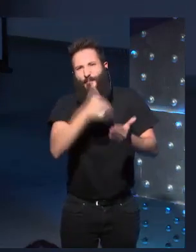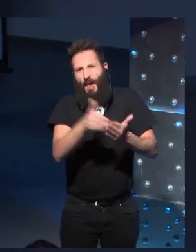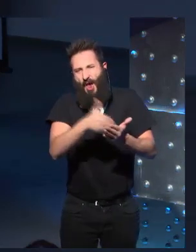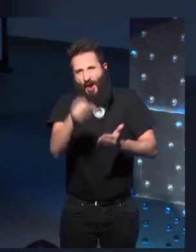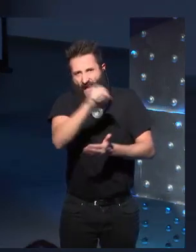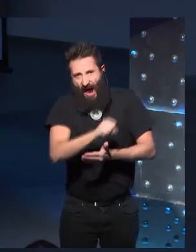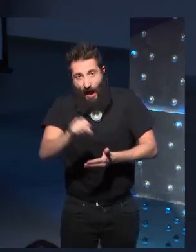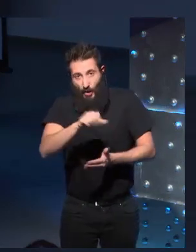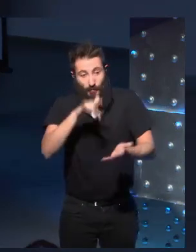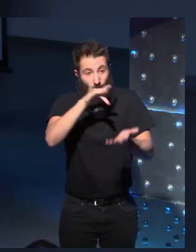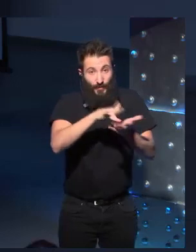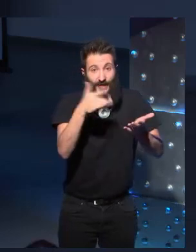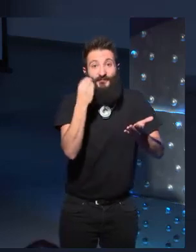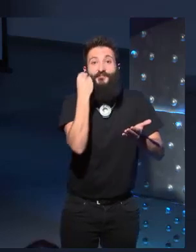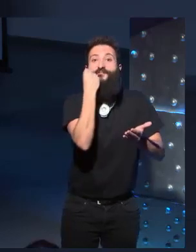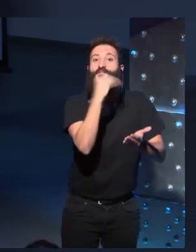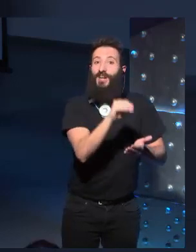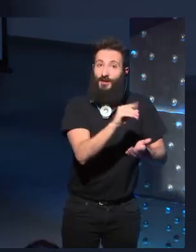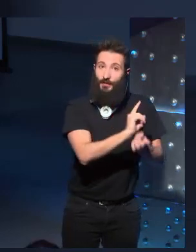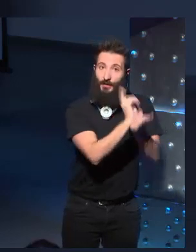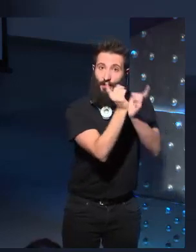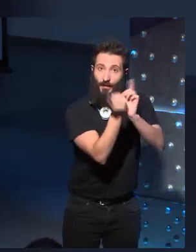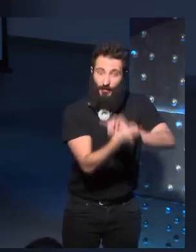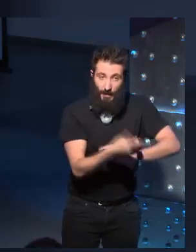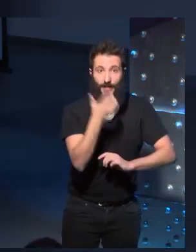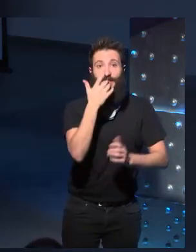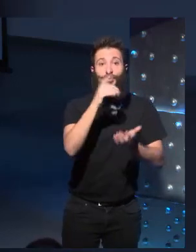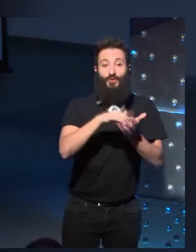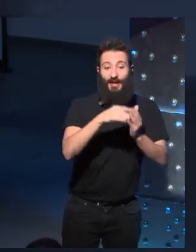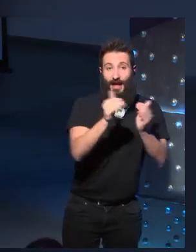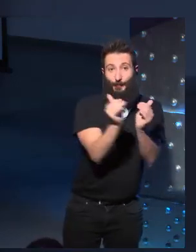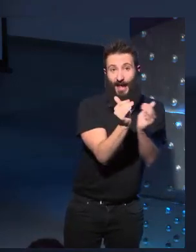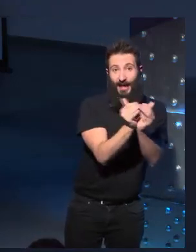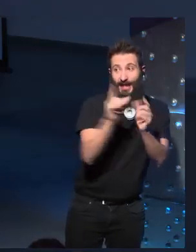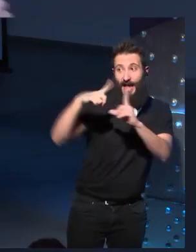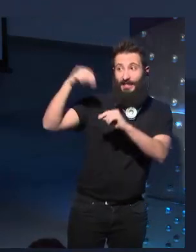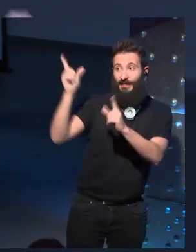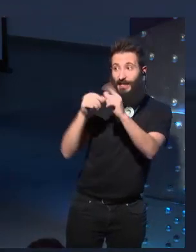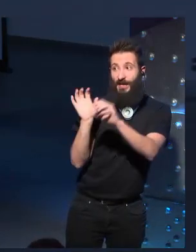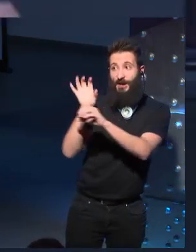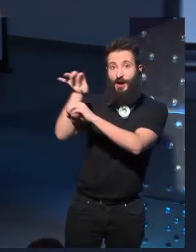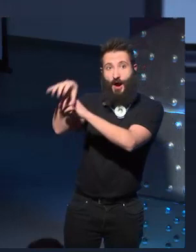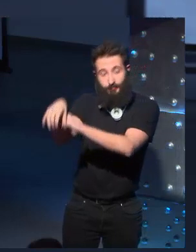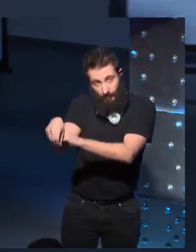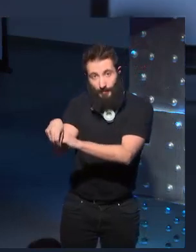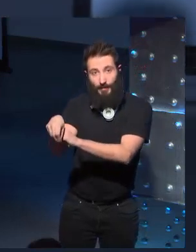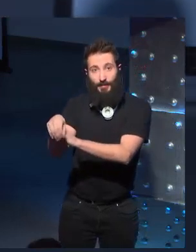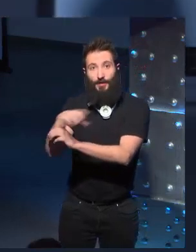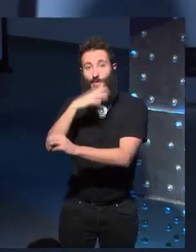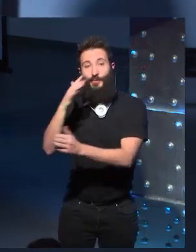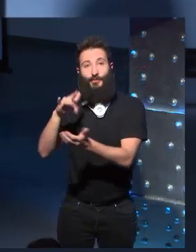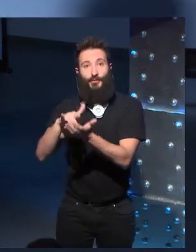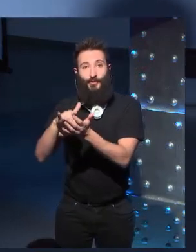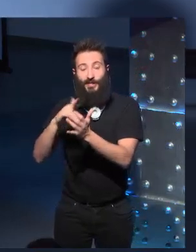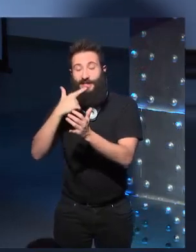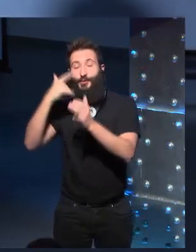to them. But when they eat a star, when they reach exactly 1.4 times